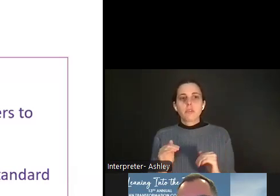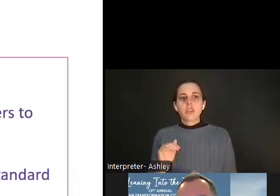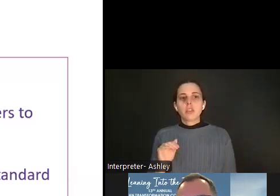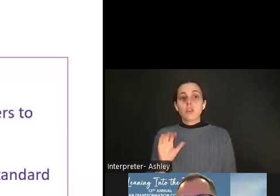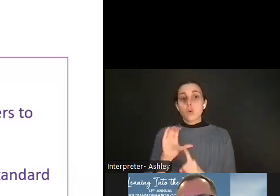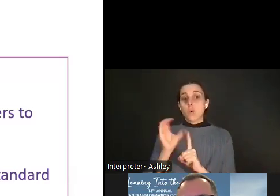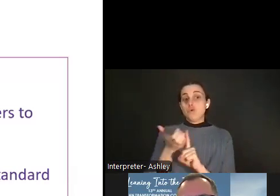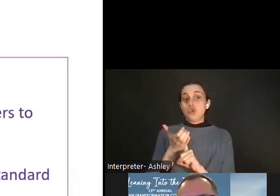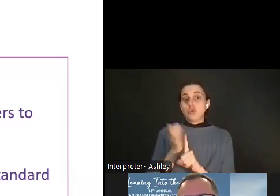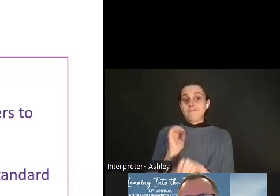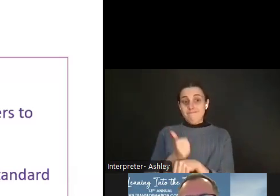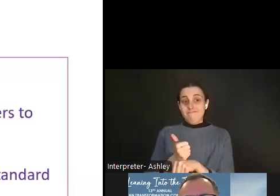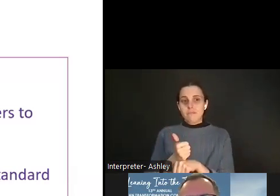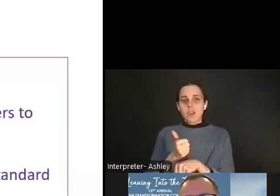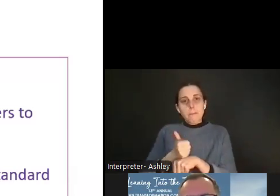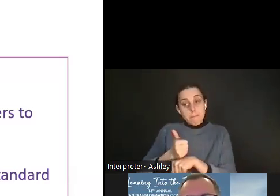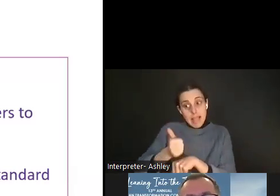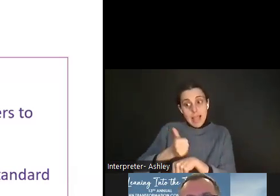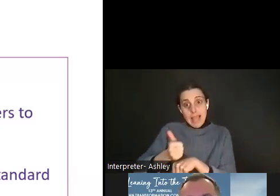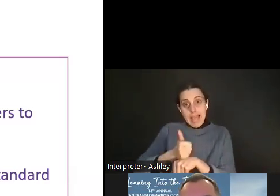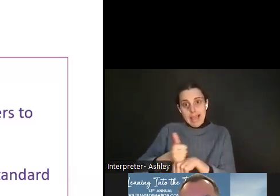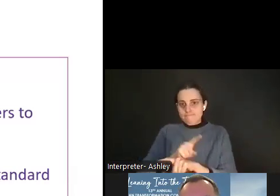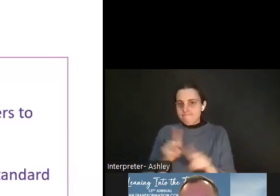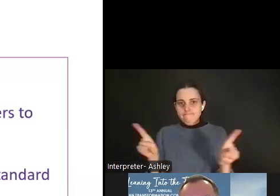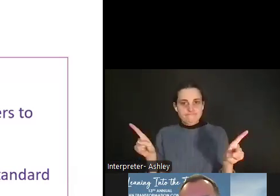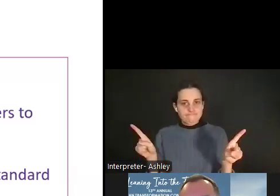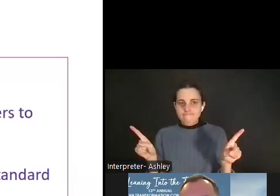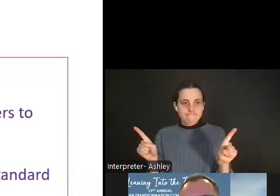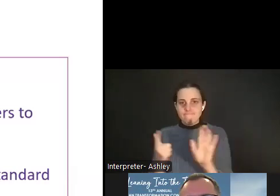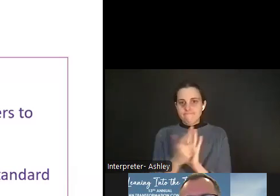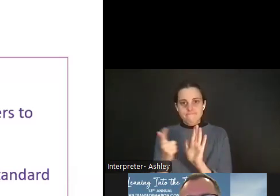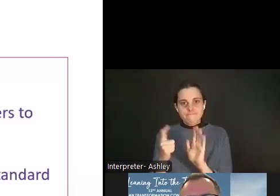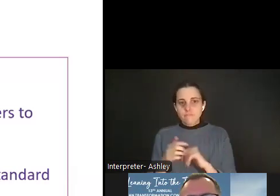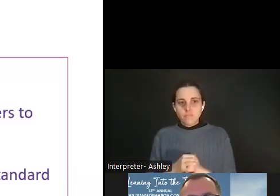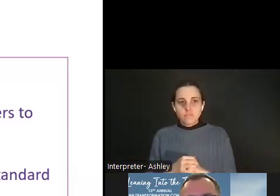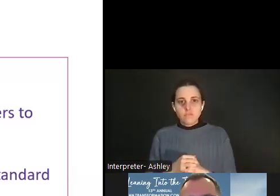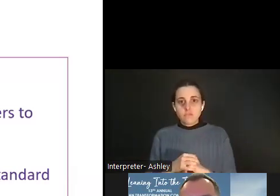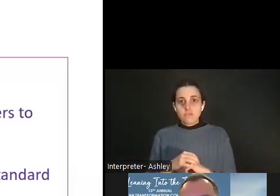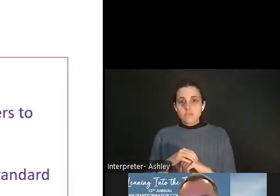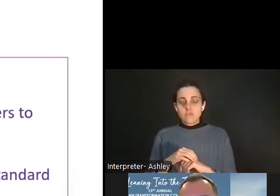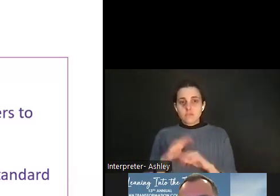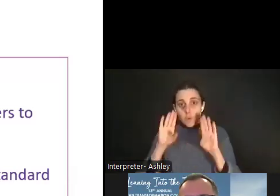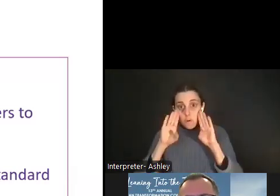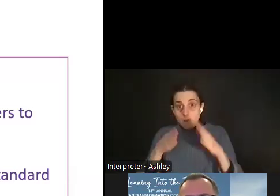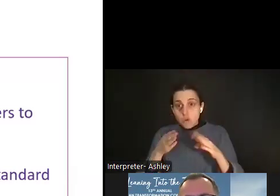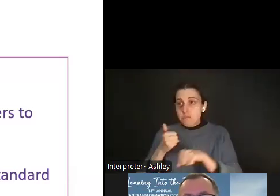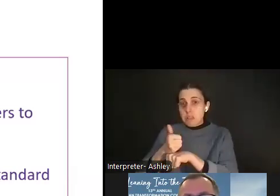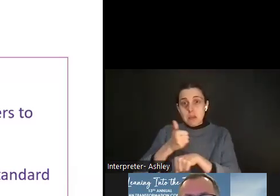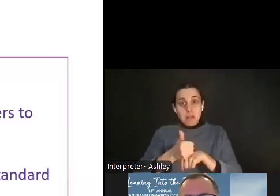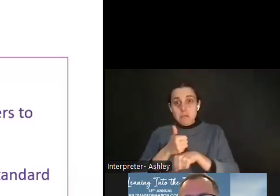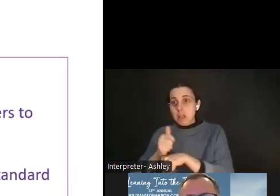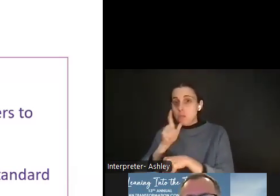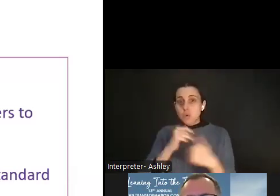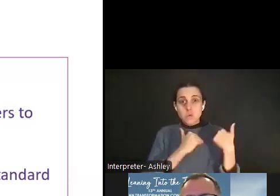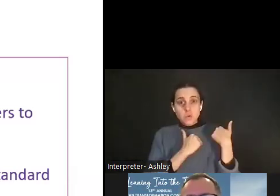place. So the focus is always on the problem. The focus is always on the process. never the